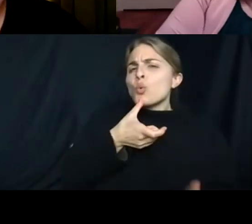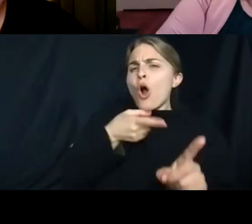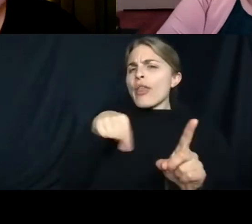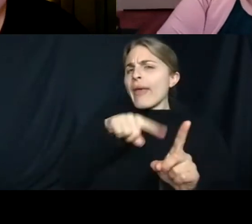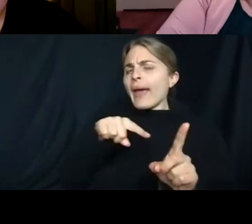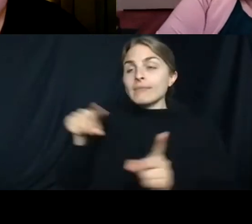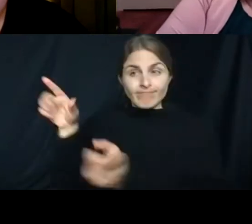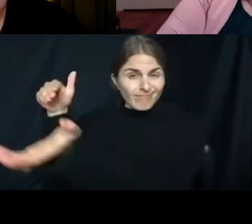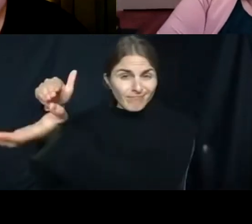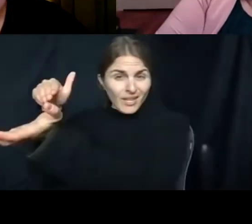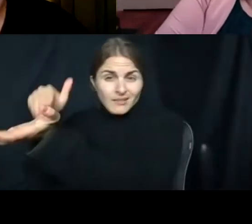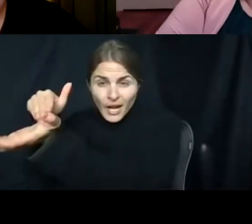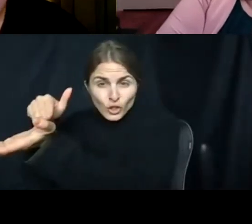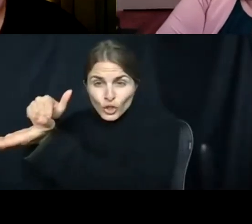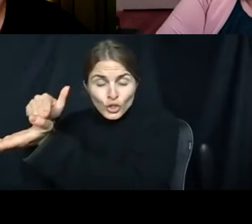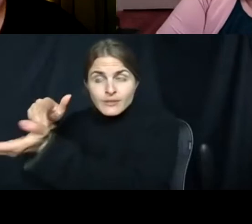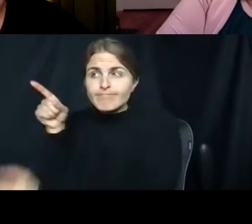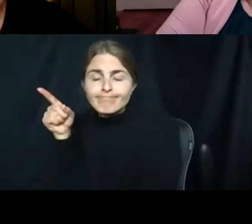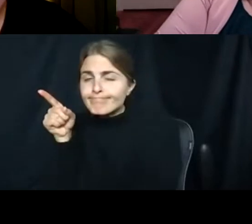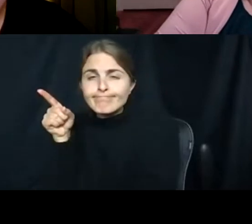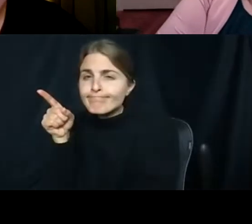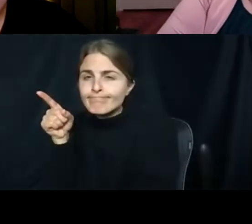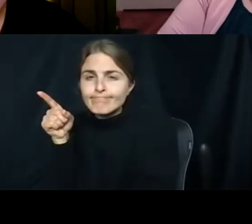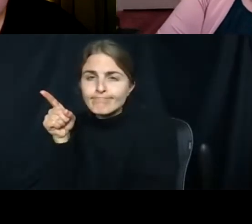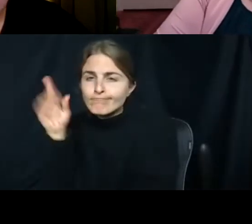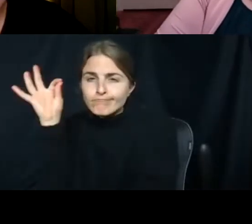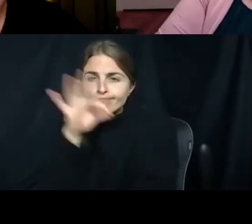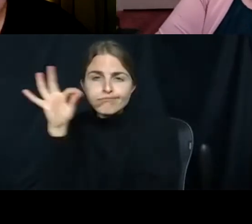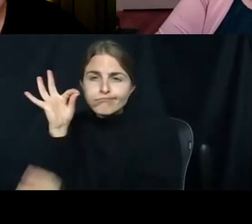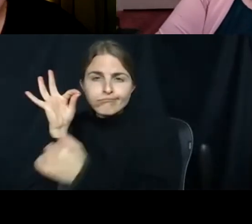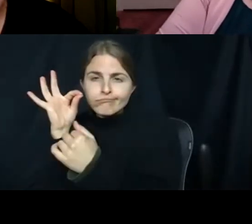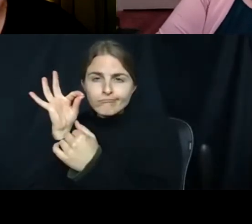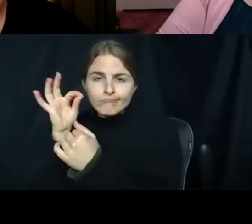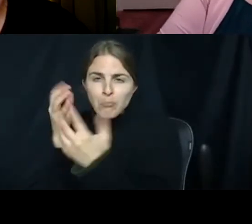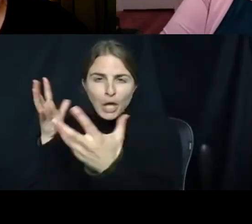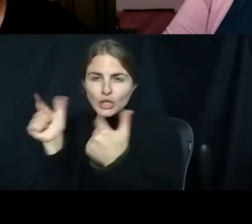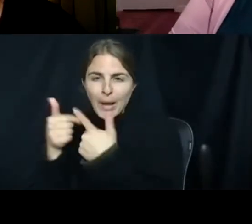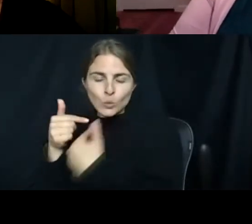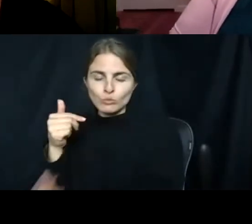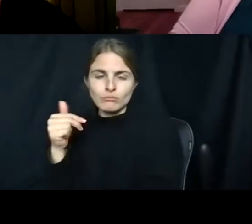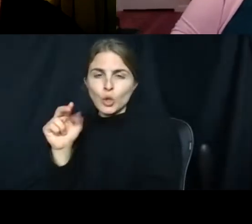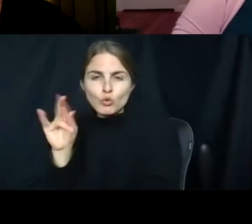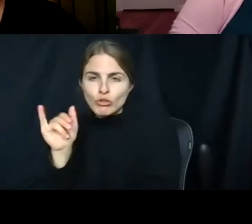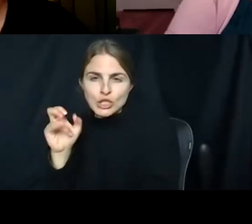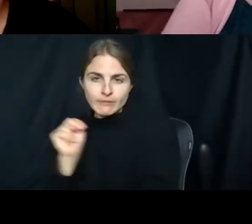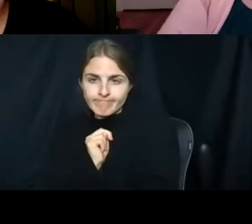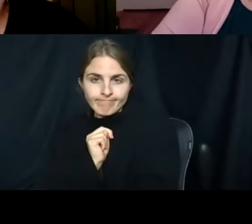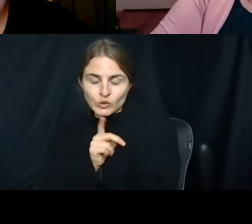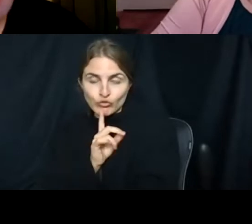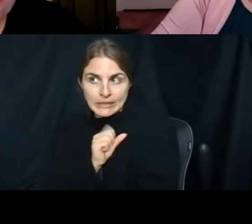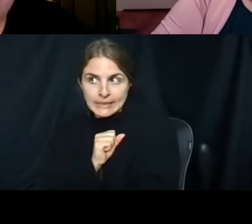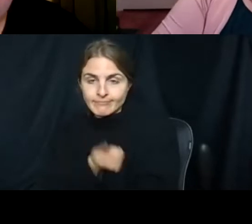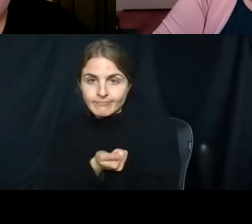Doctors specifically don't actually know that much about nutrition in the first place. And so, like, less